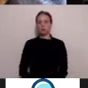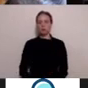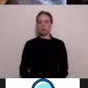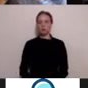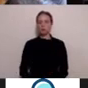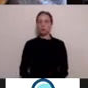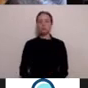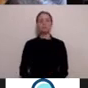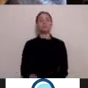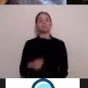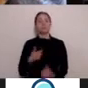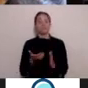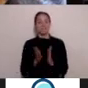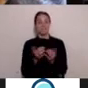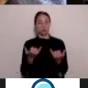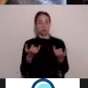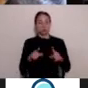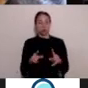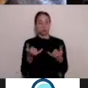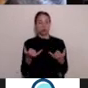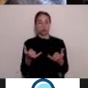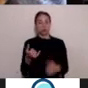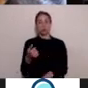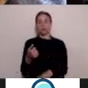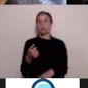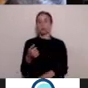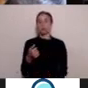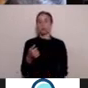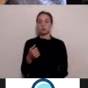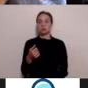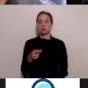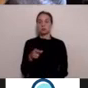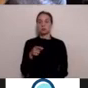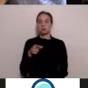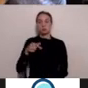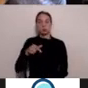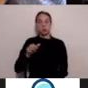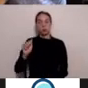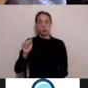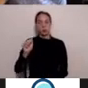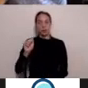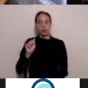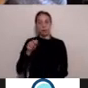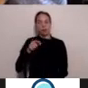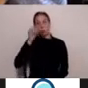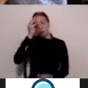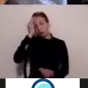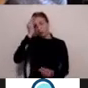time, if several of you are thinking about, if you've been thinking about the topics that we've discussed so far, please tell us in the